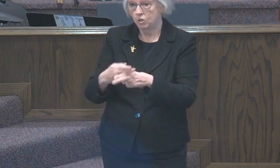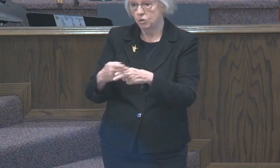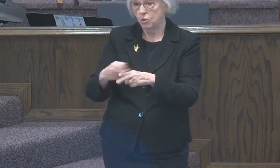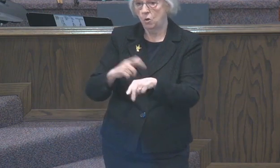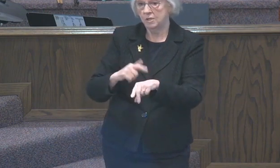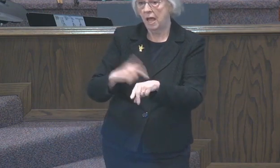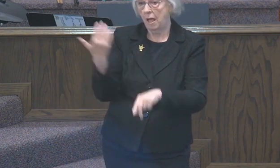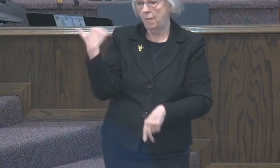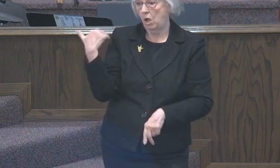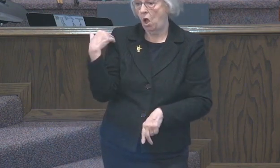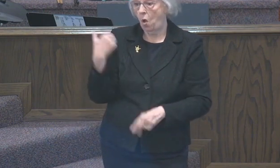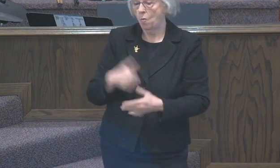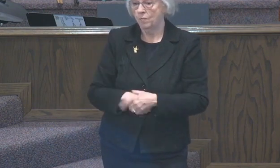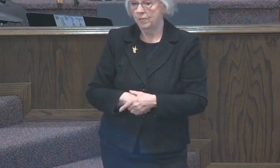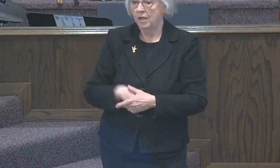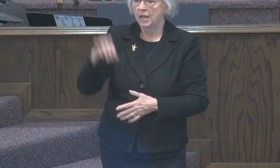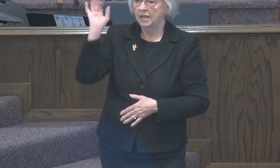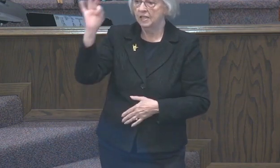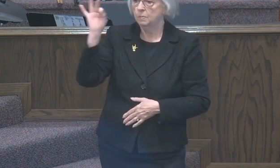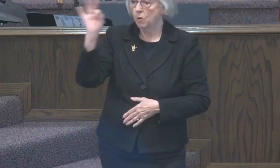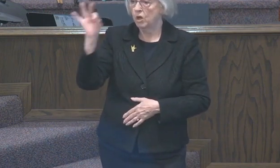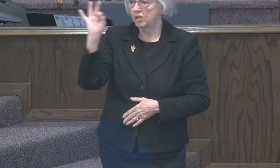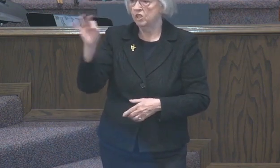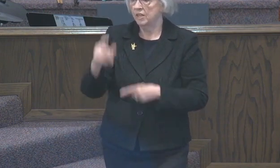But it's called Divine Interruption. And one of the things he talked about,